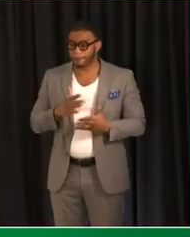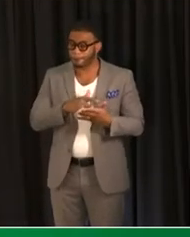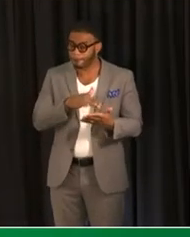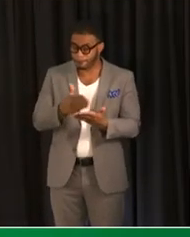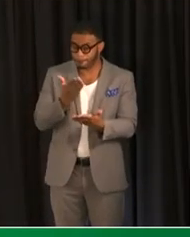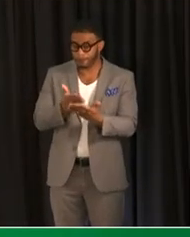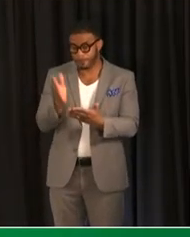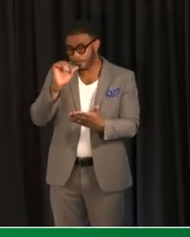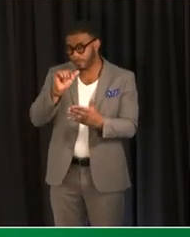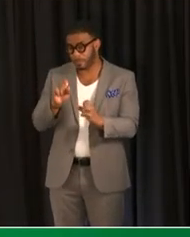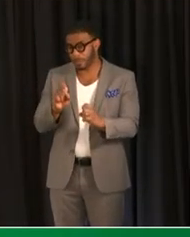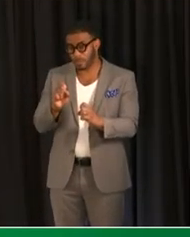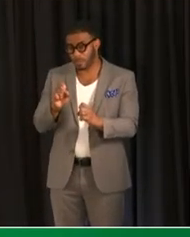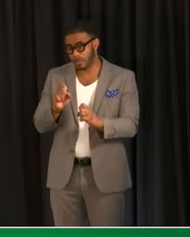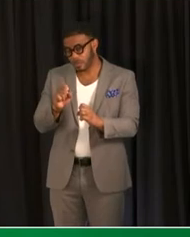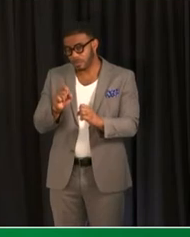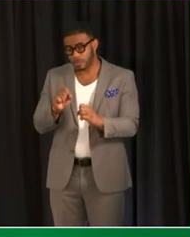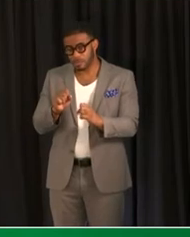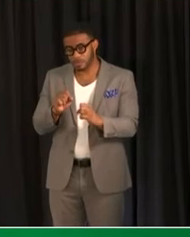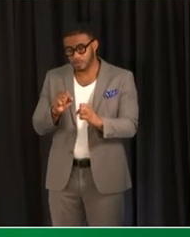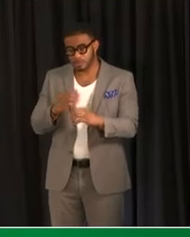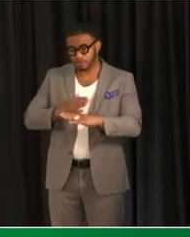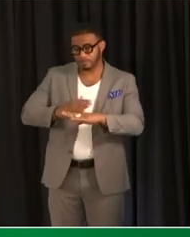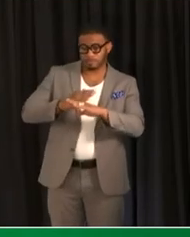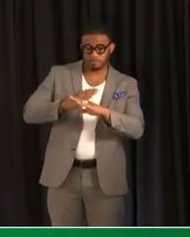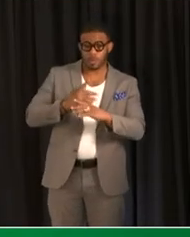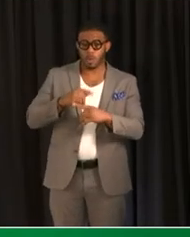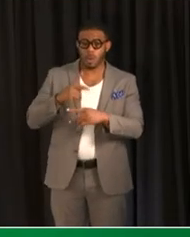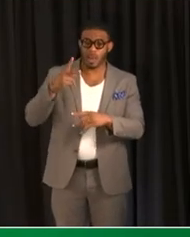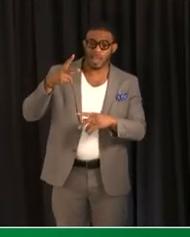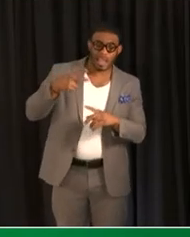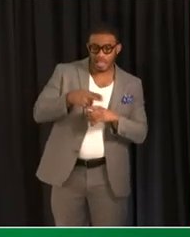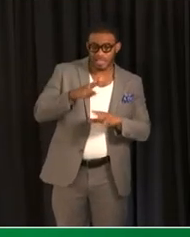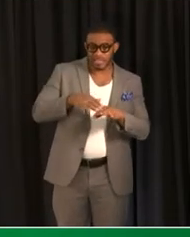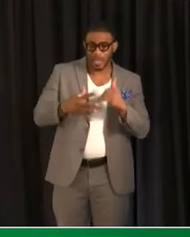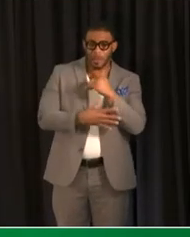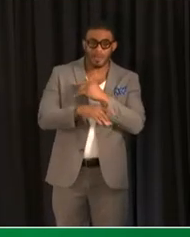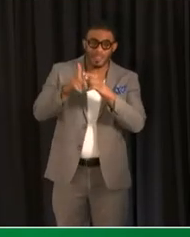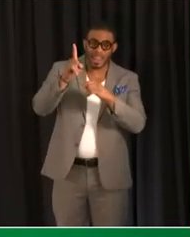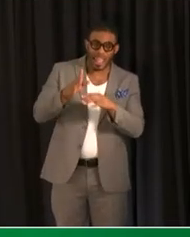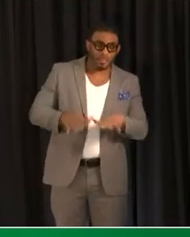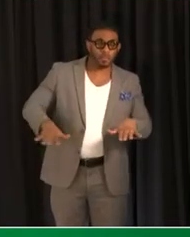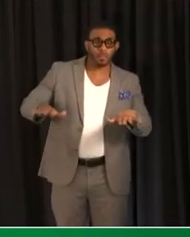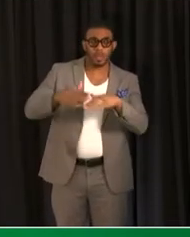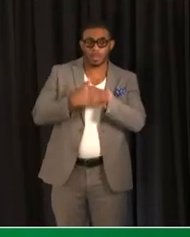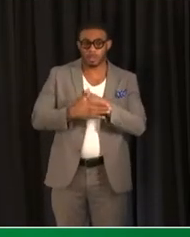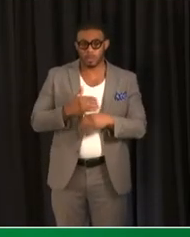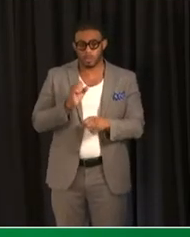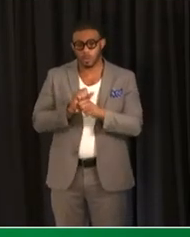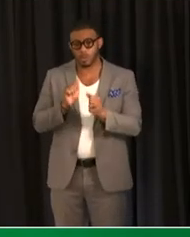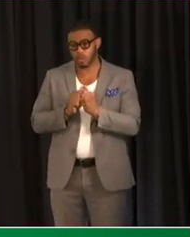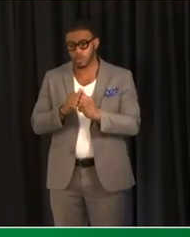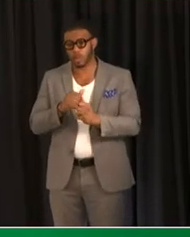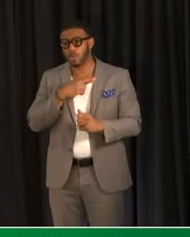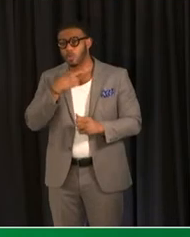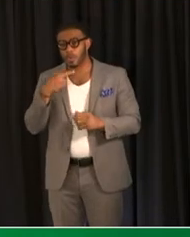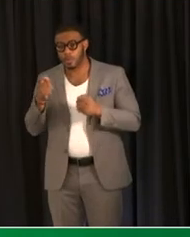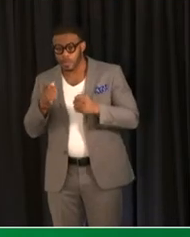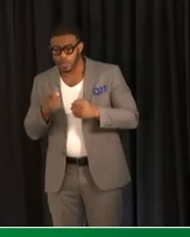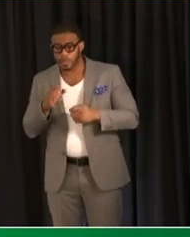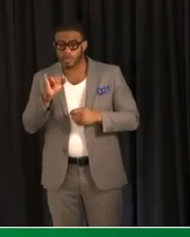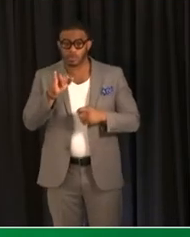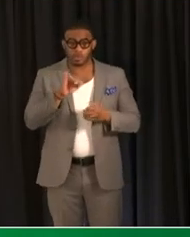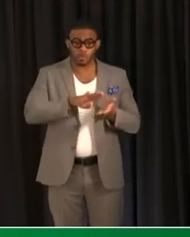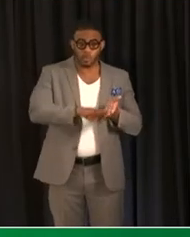which some studies estimate could cut child poverty in half across the country. We've worked with the Office of Risk Management